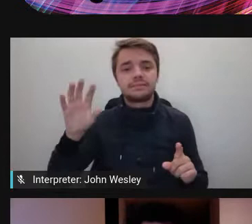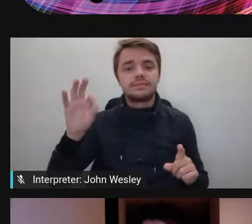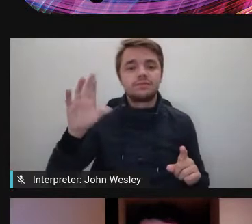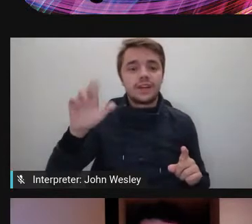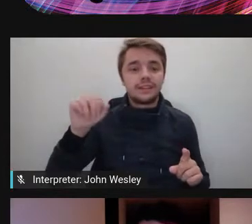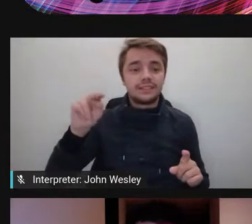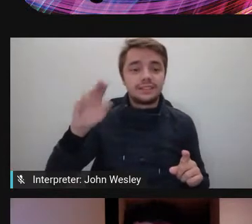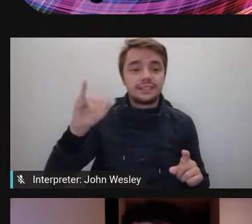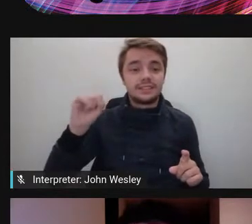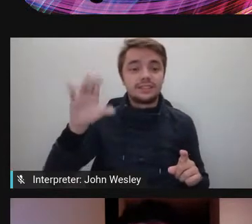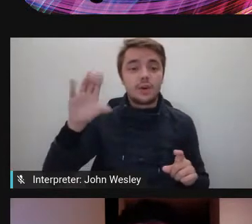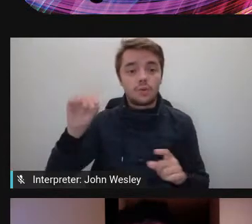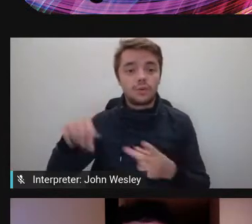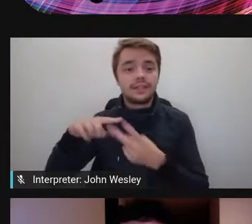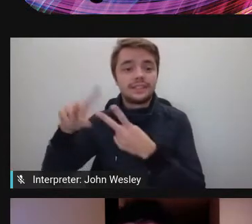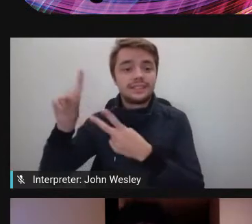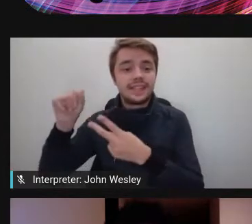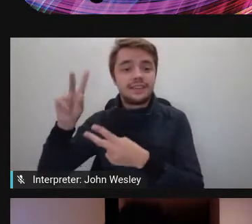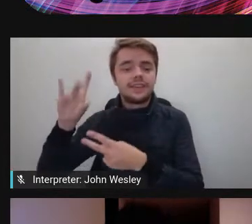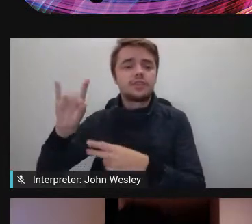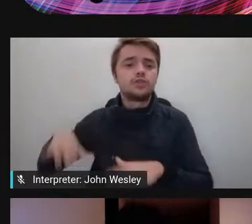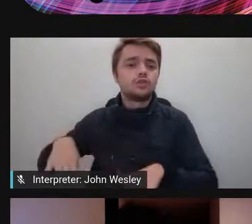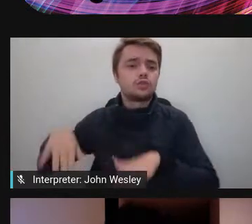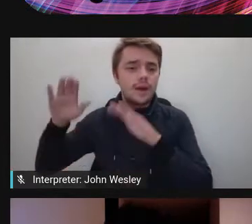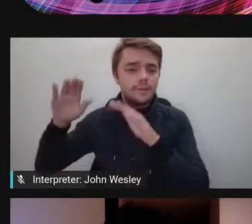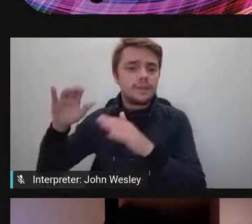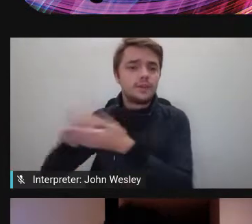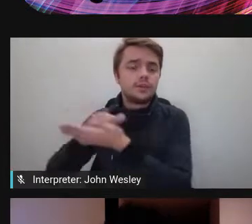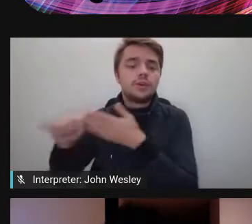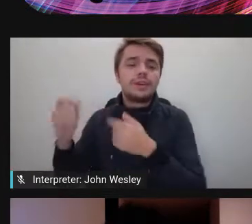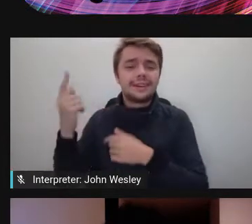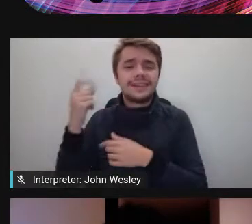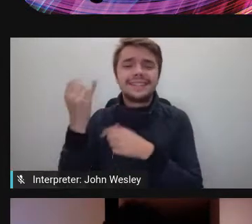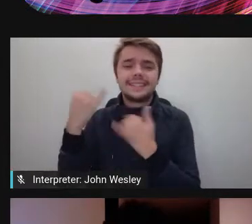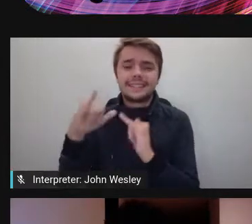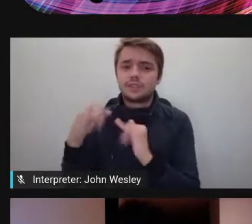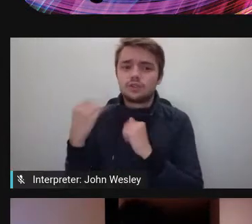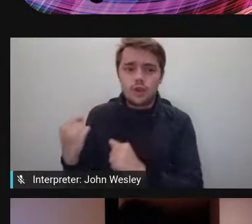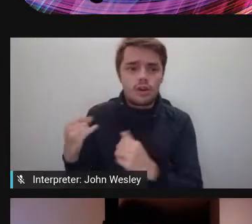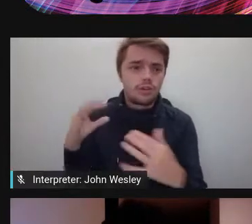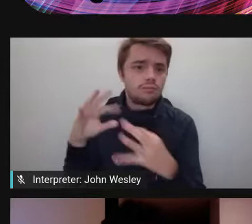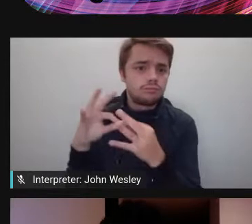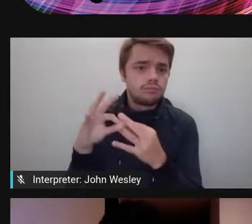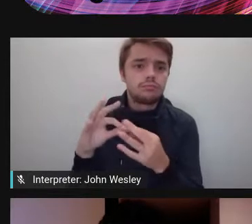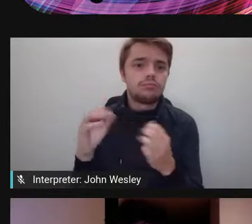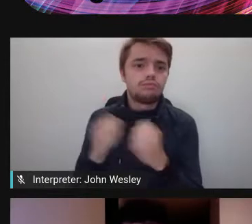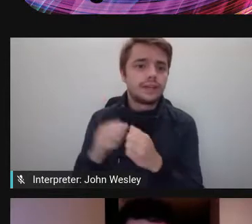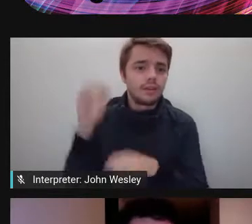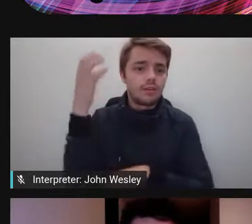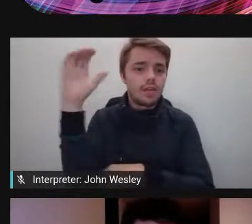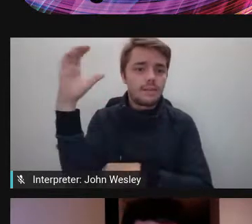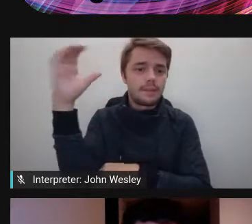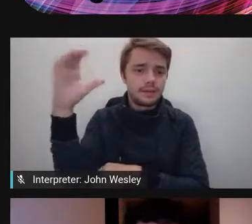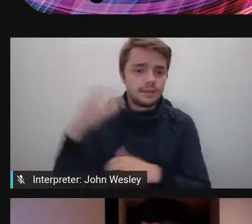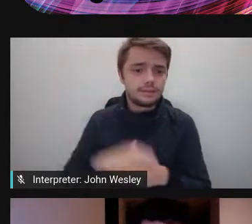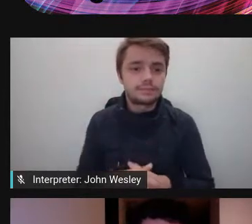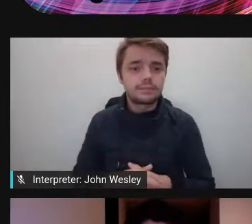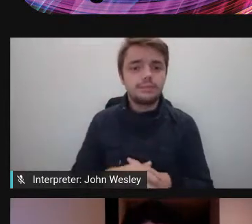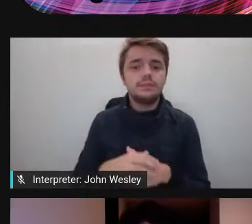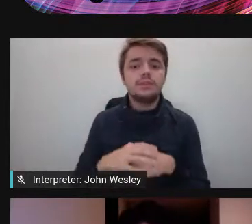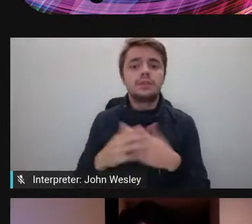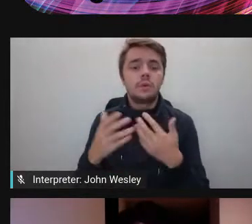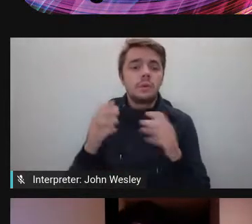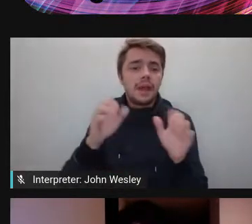really close connection with Colombia. And start to meet new people who wants to do cinema in